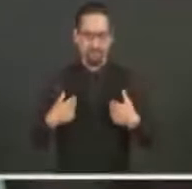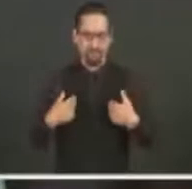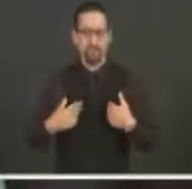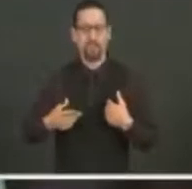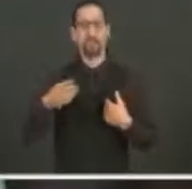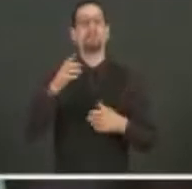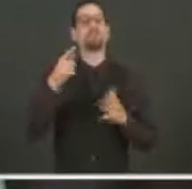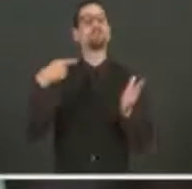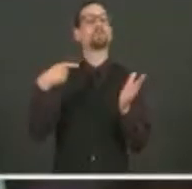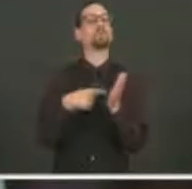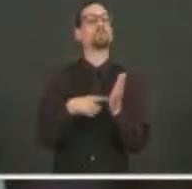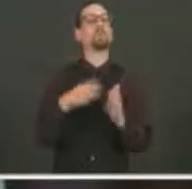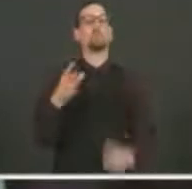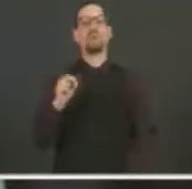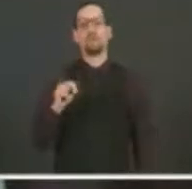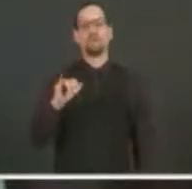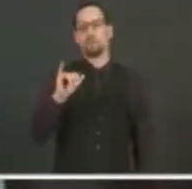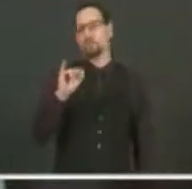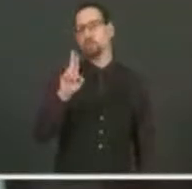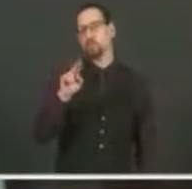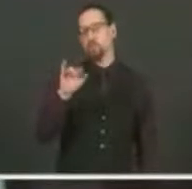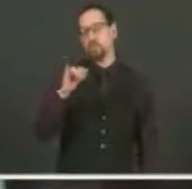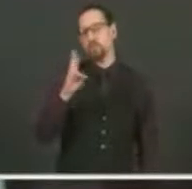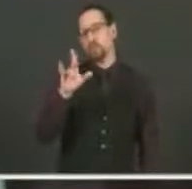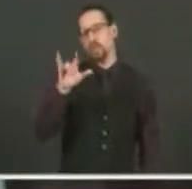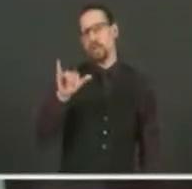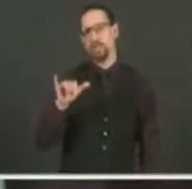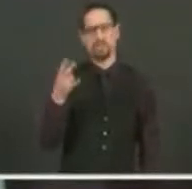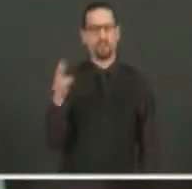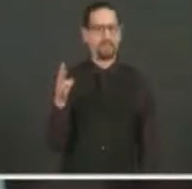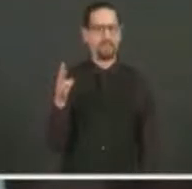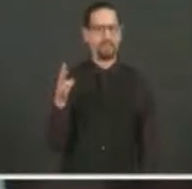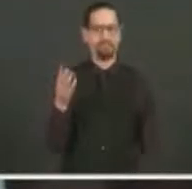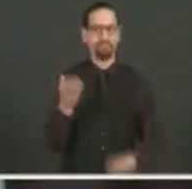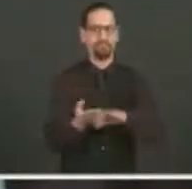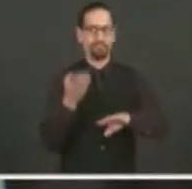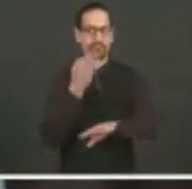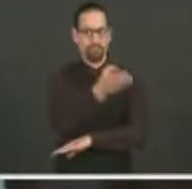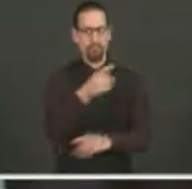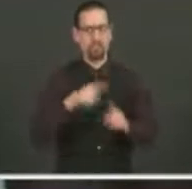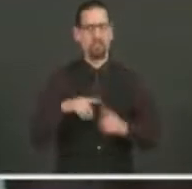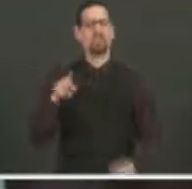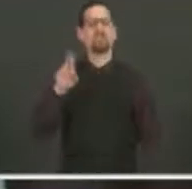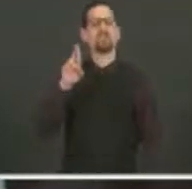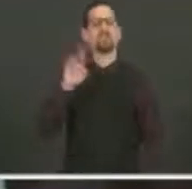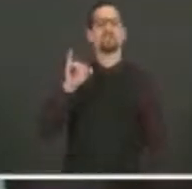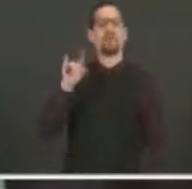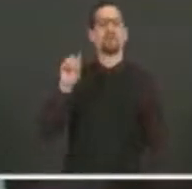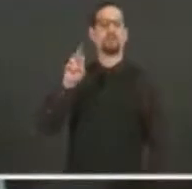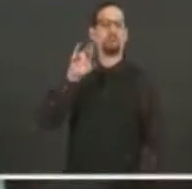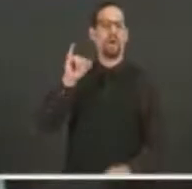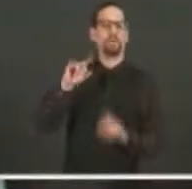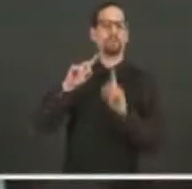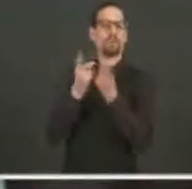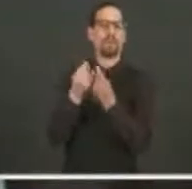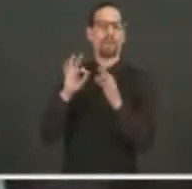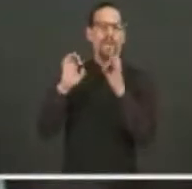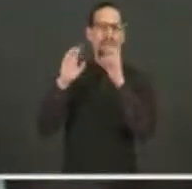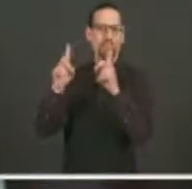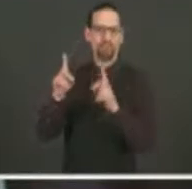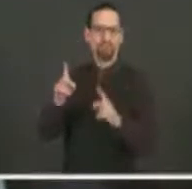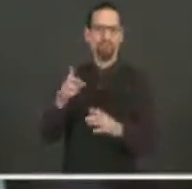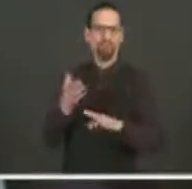17th. So today we give you the guidance, we work together, and July 17th, we need to see